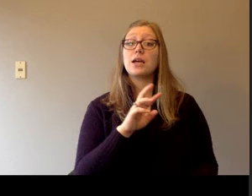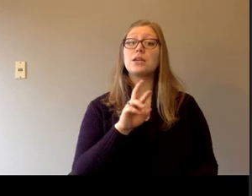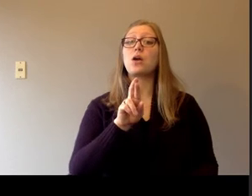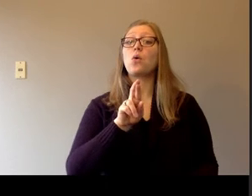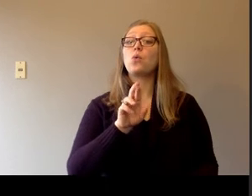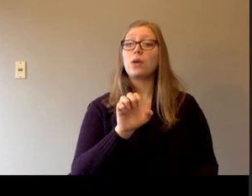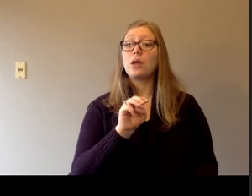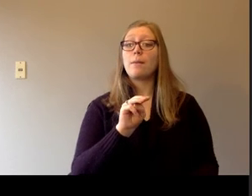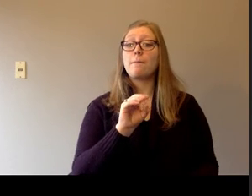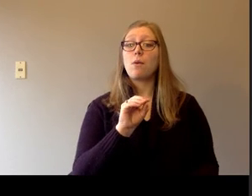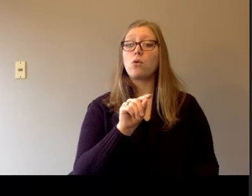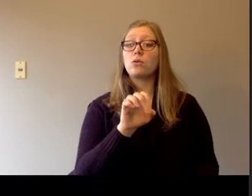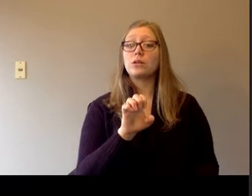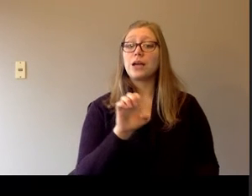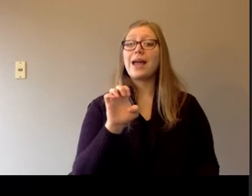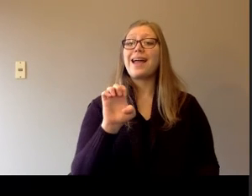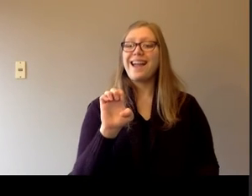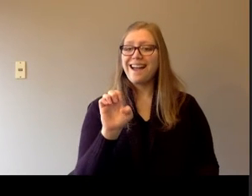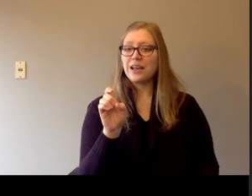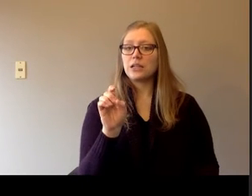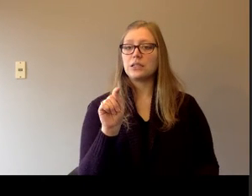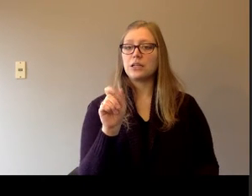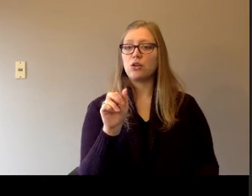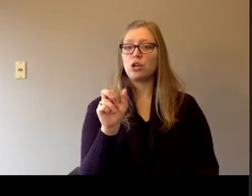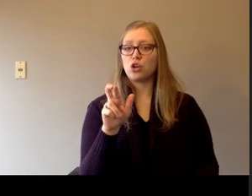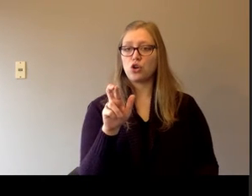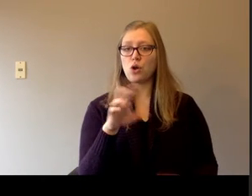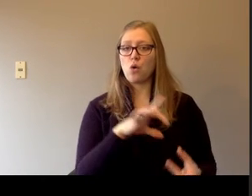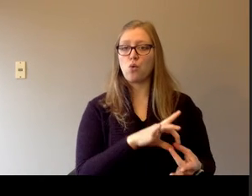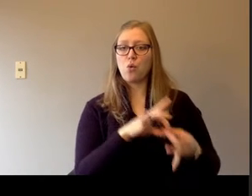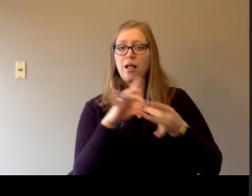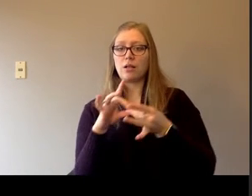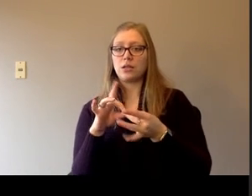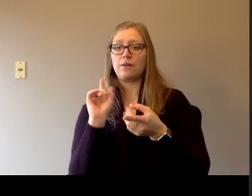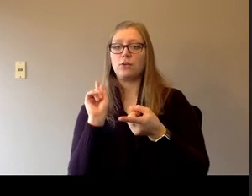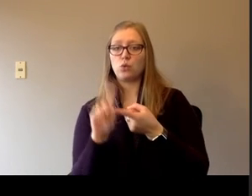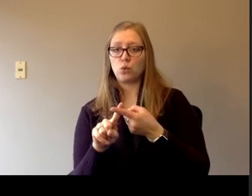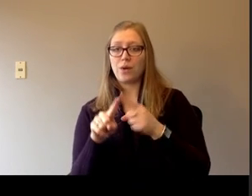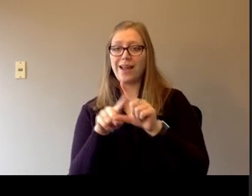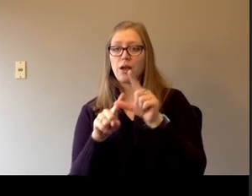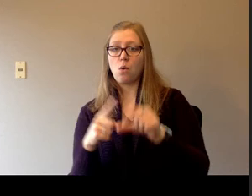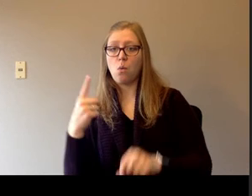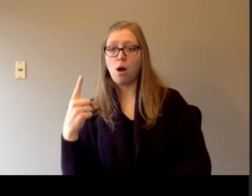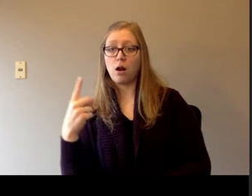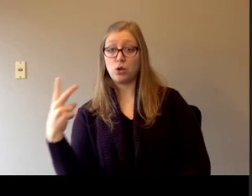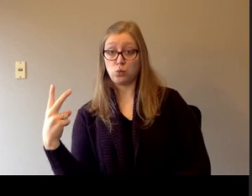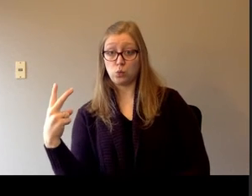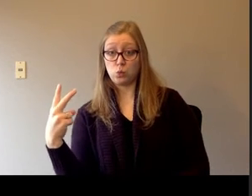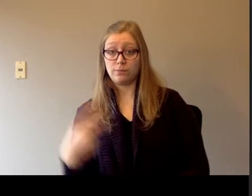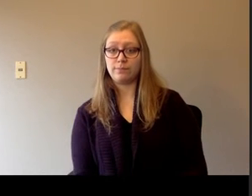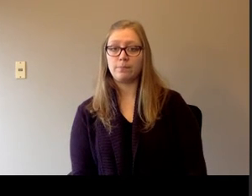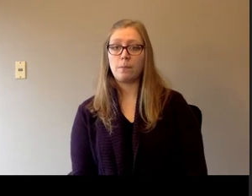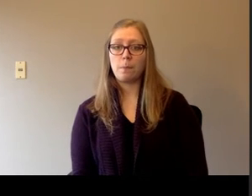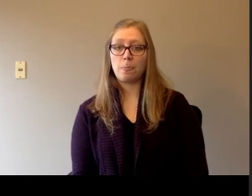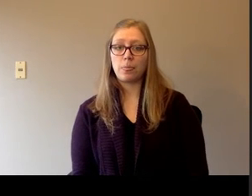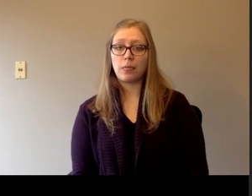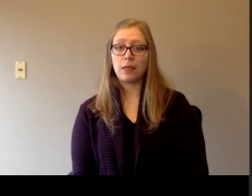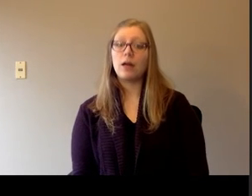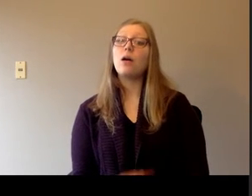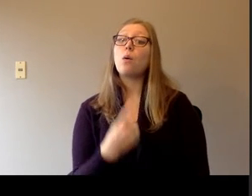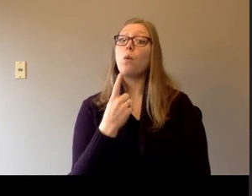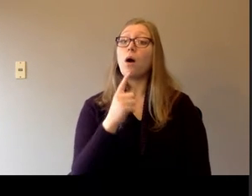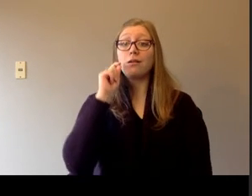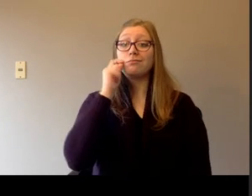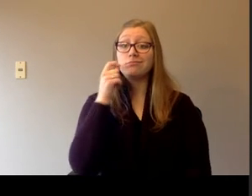relative to angles 1 and angle 2. So So one pretty cool relationship